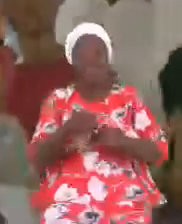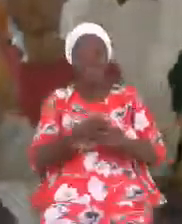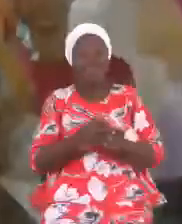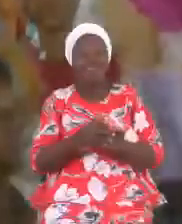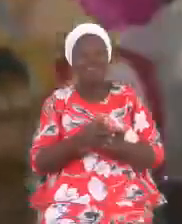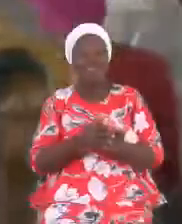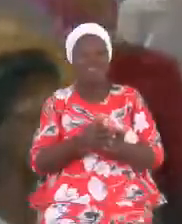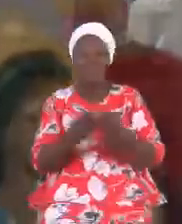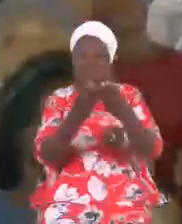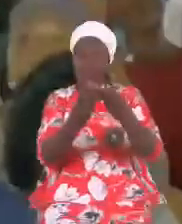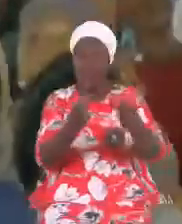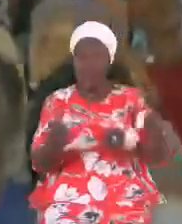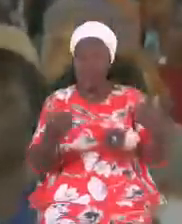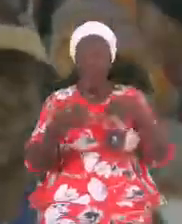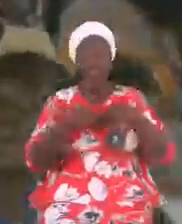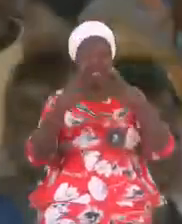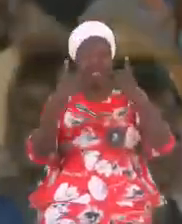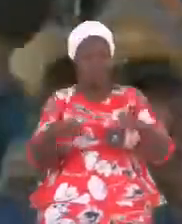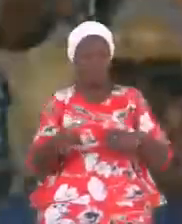Solution has come.